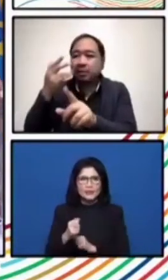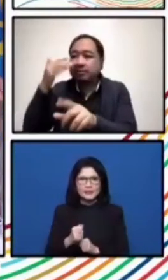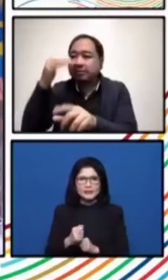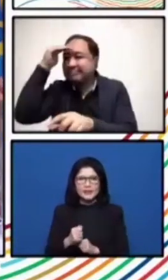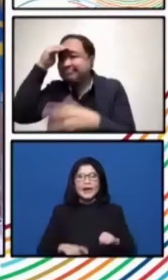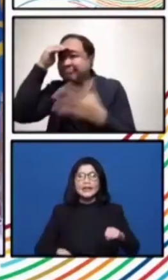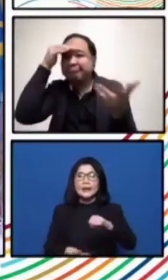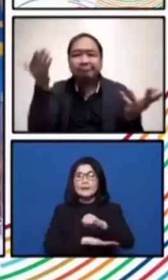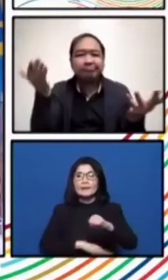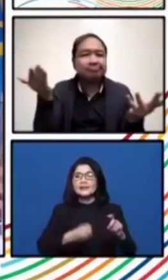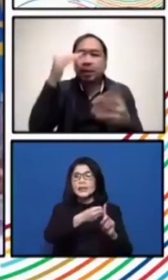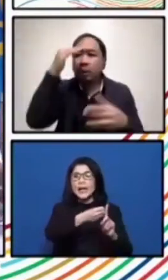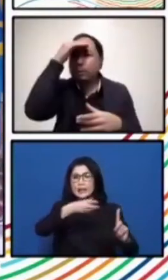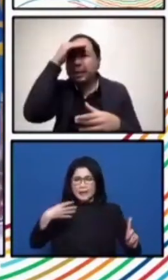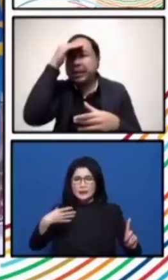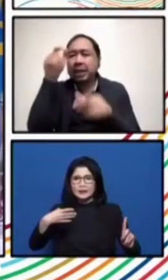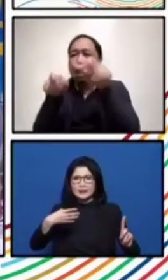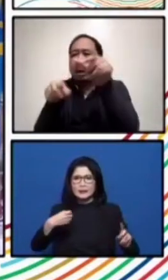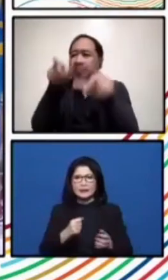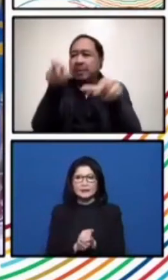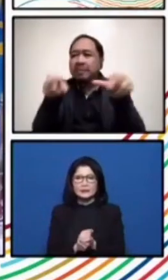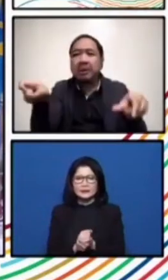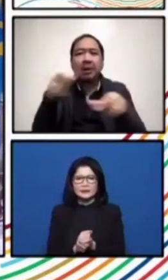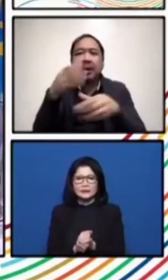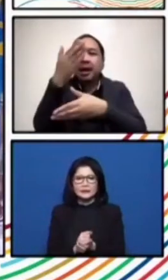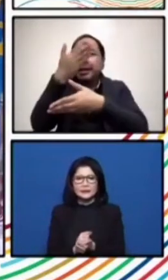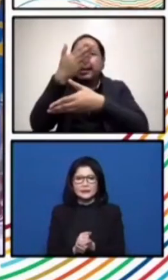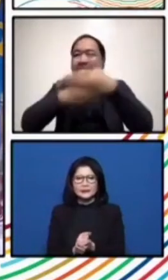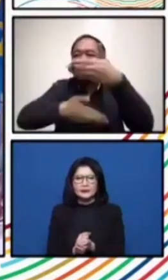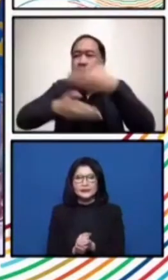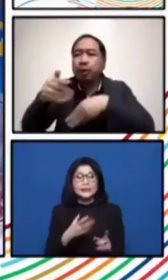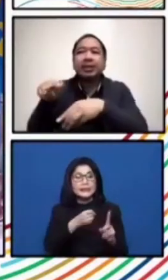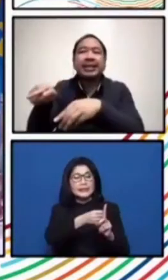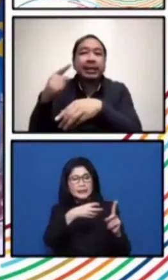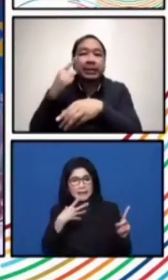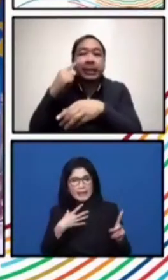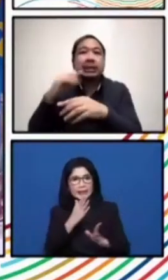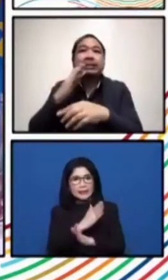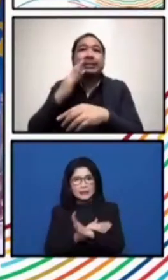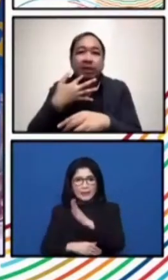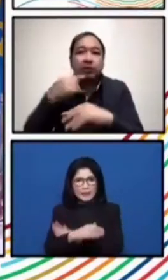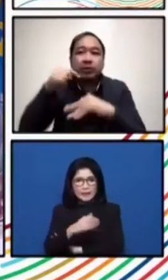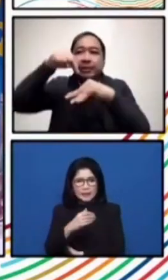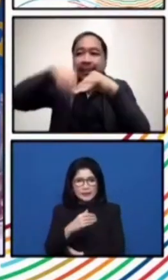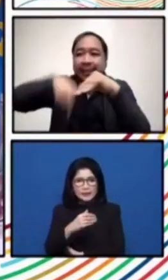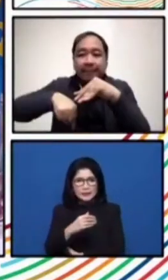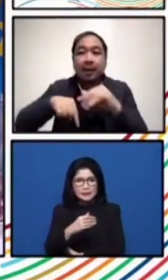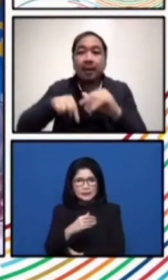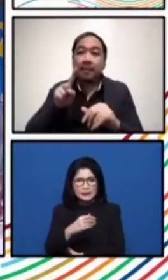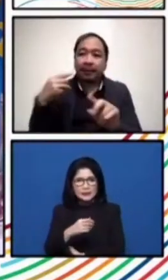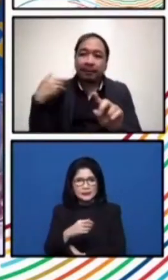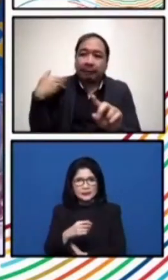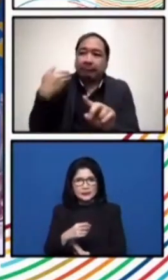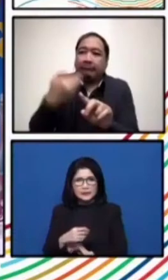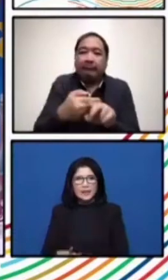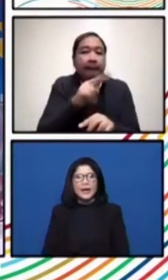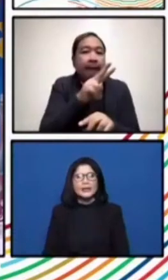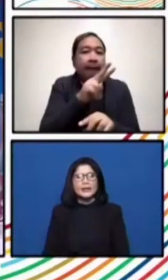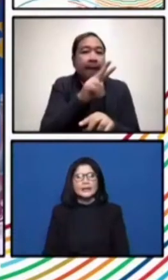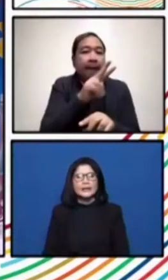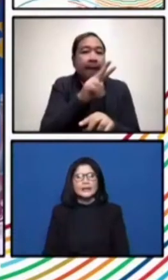those that are bedridden and we travel from 2015 up to now we changed the approach